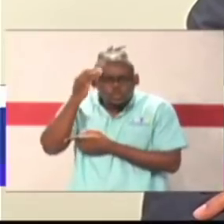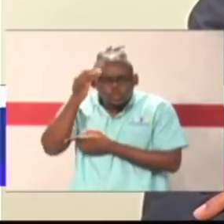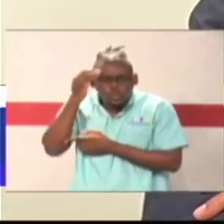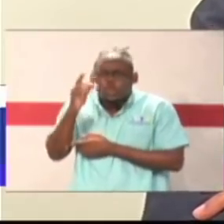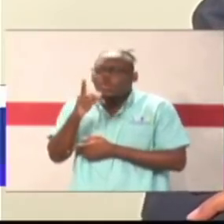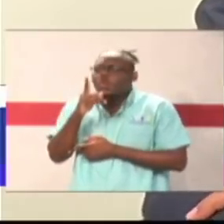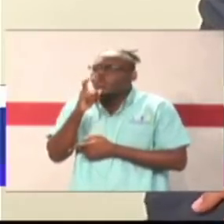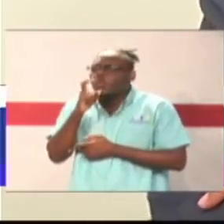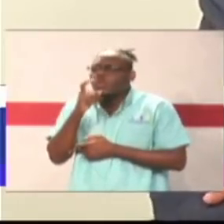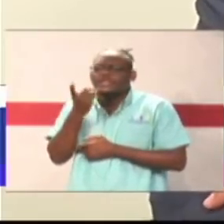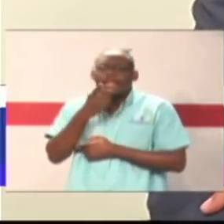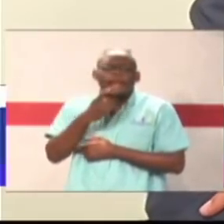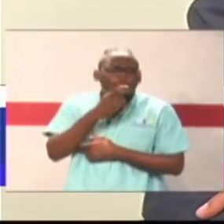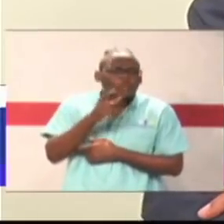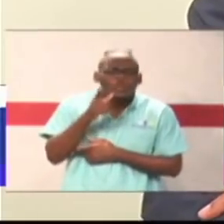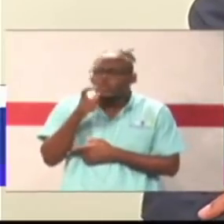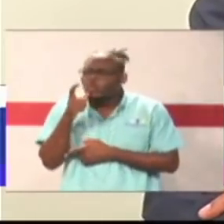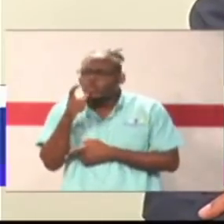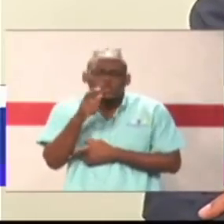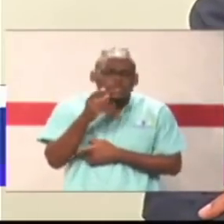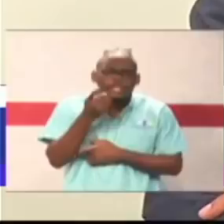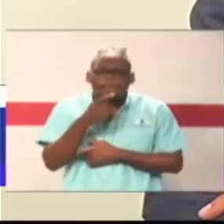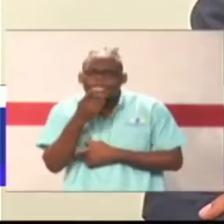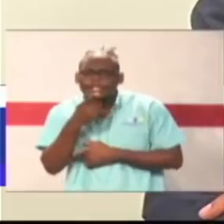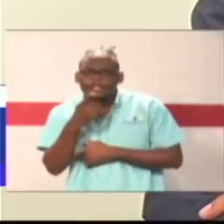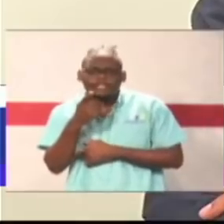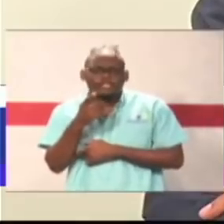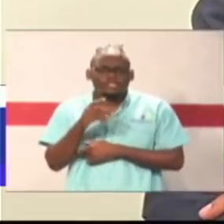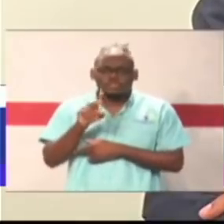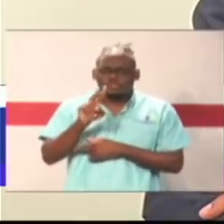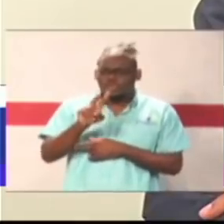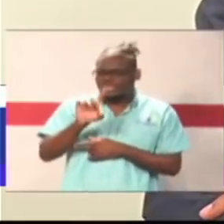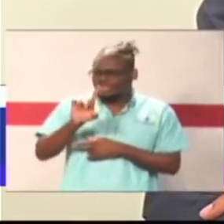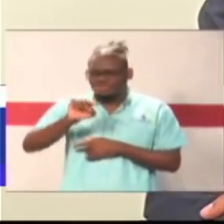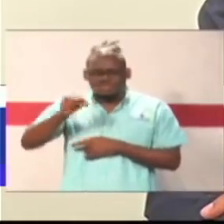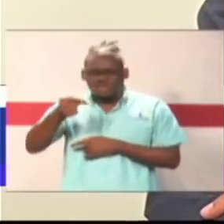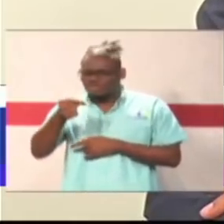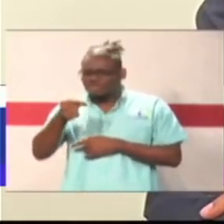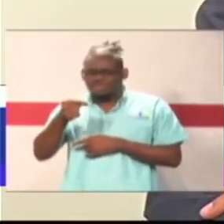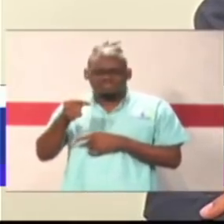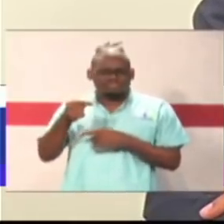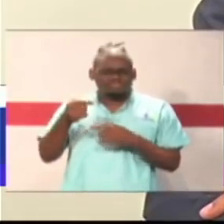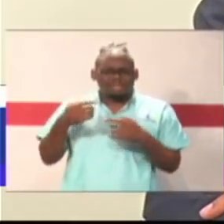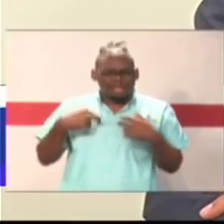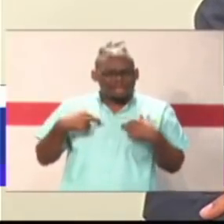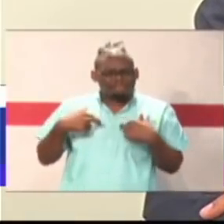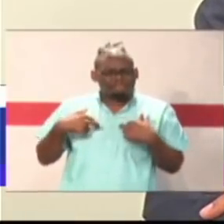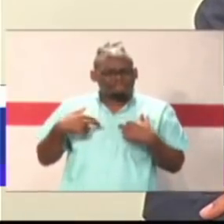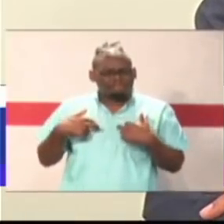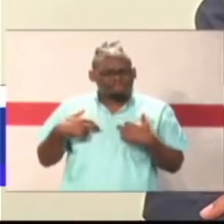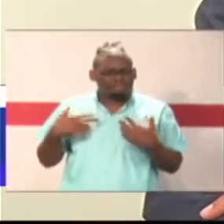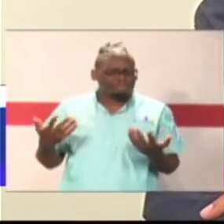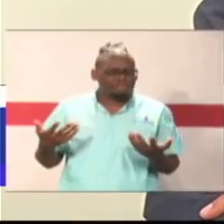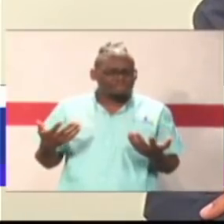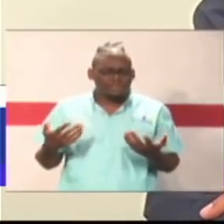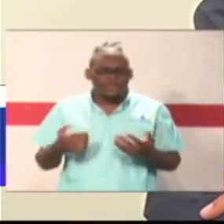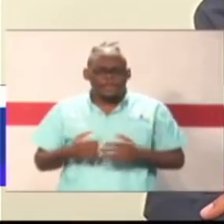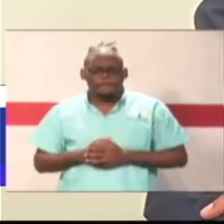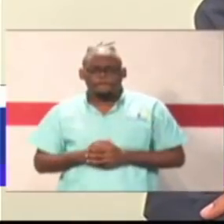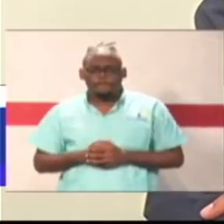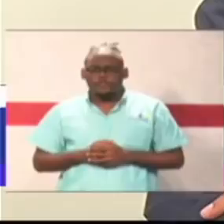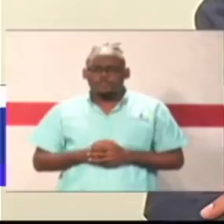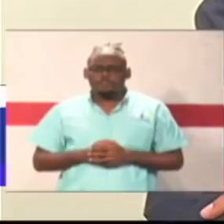280,000, you would have heard Dr. Trotman, maybe about a month or 2 ago, talking